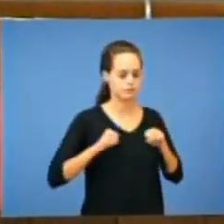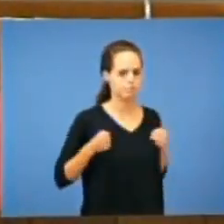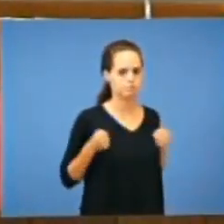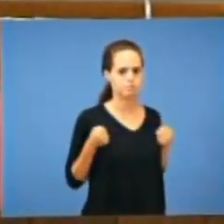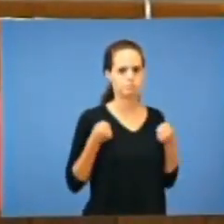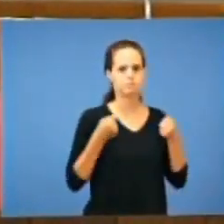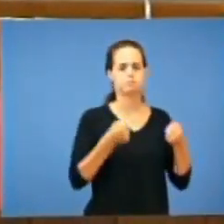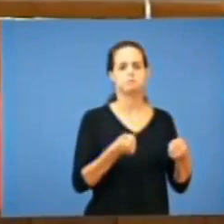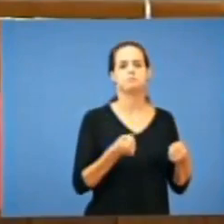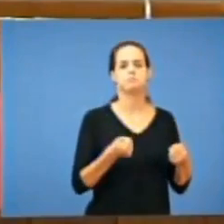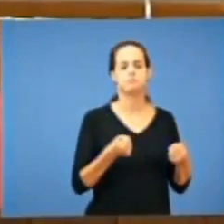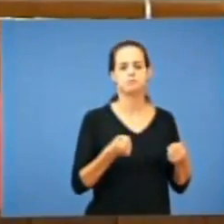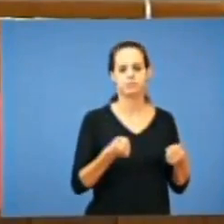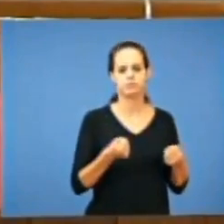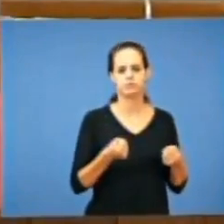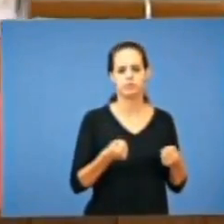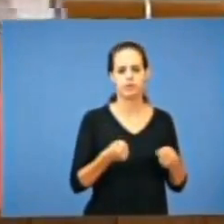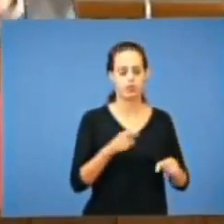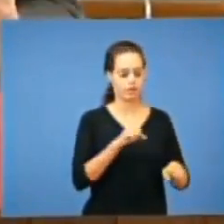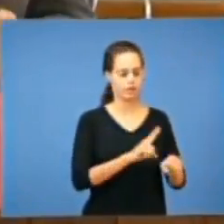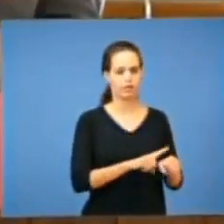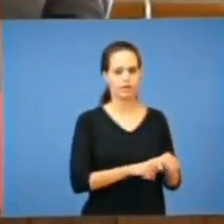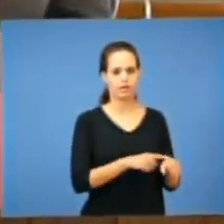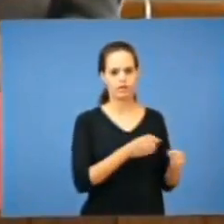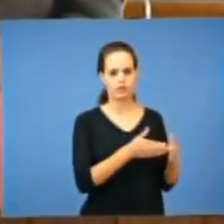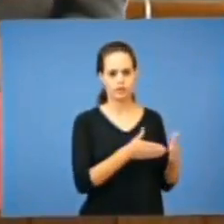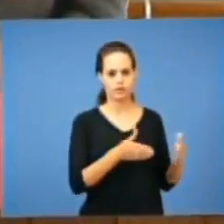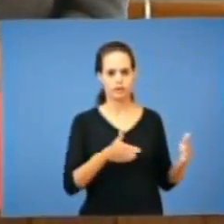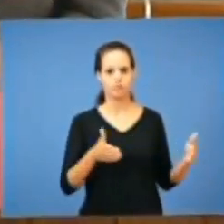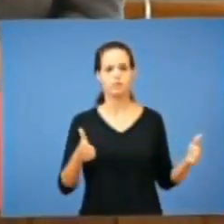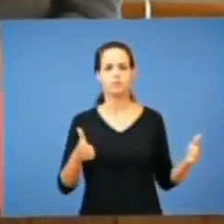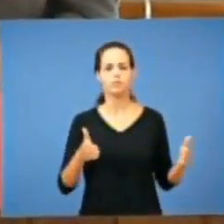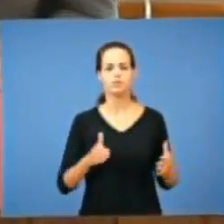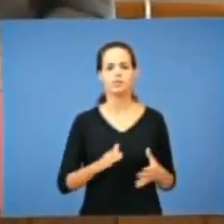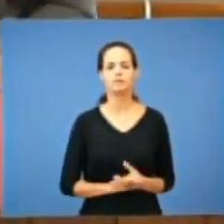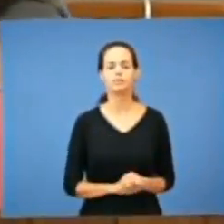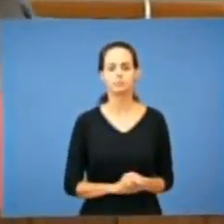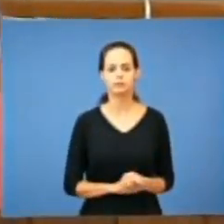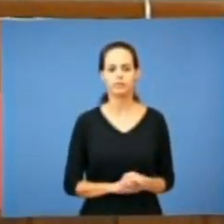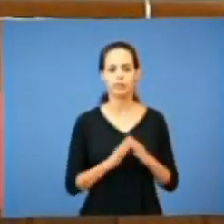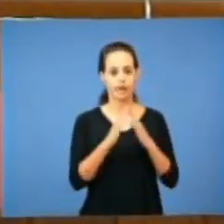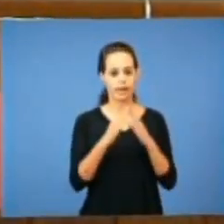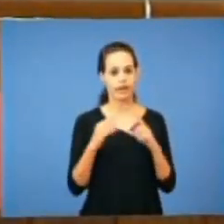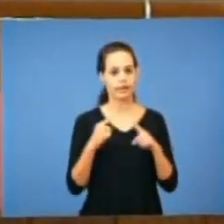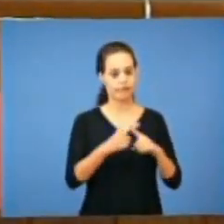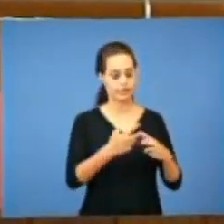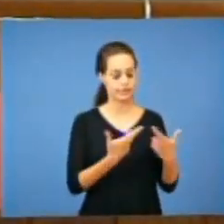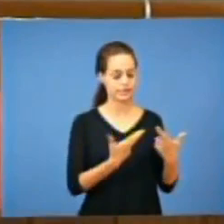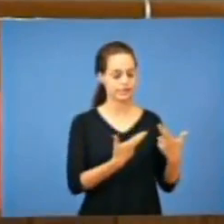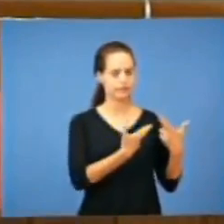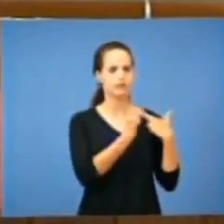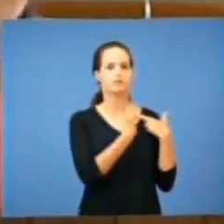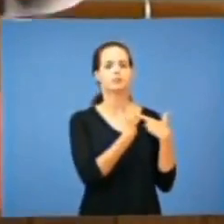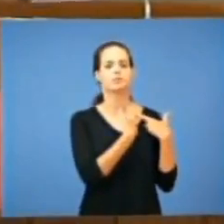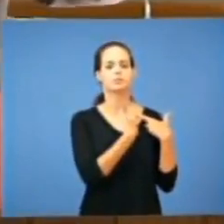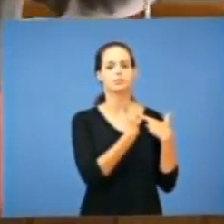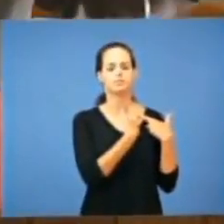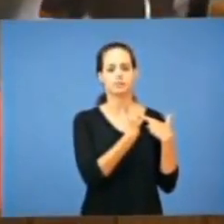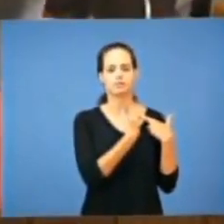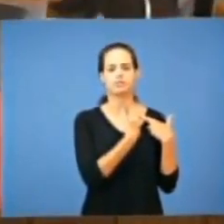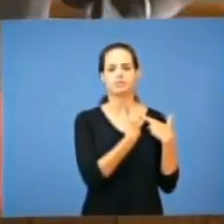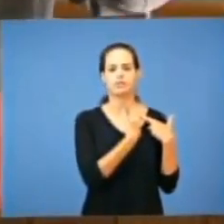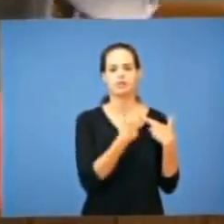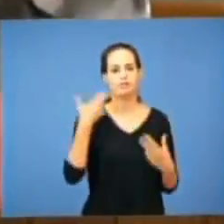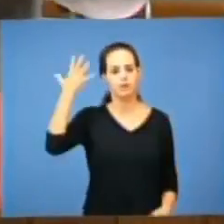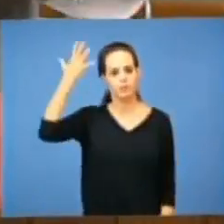to be established from that period. And the church would be the responsible